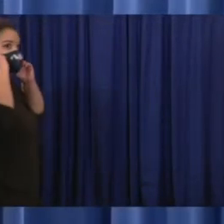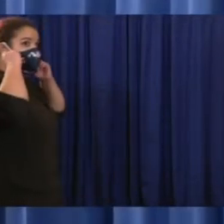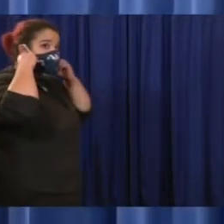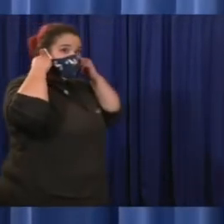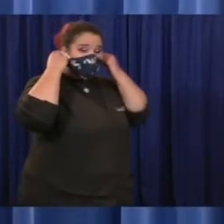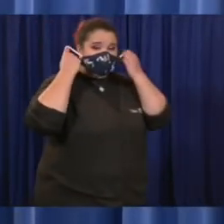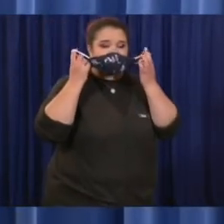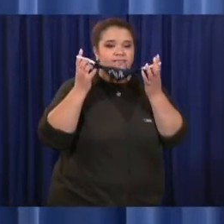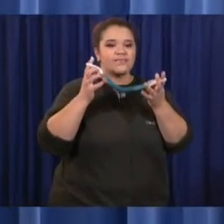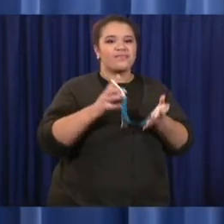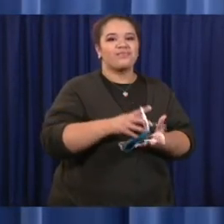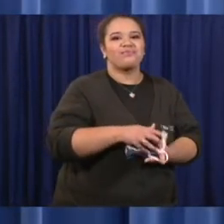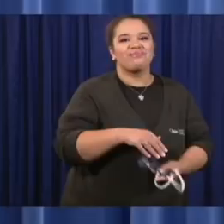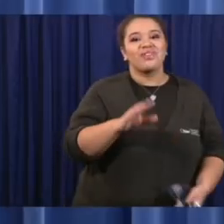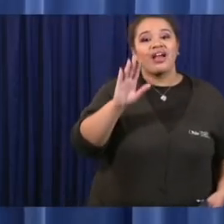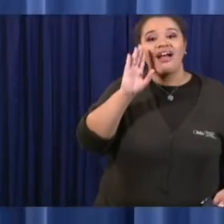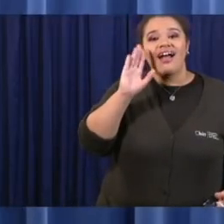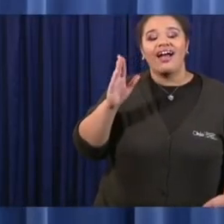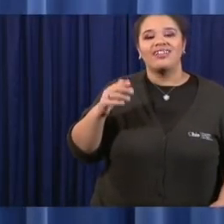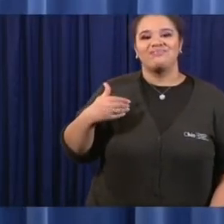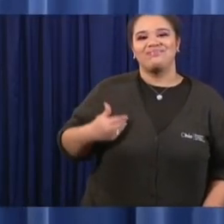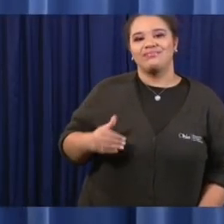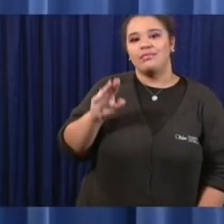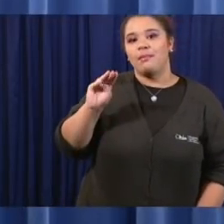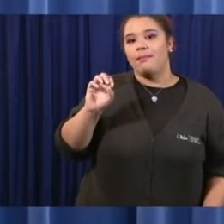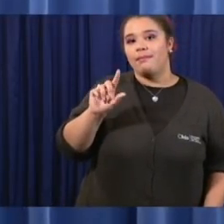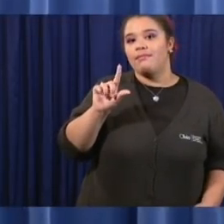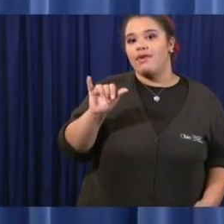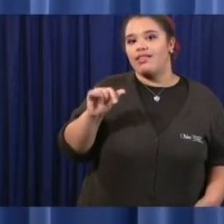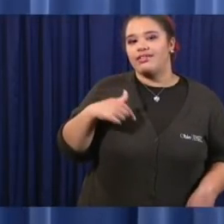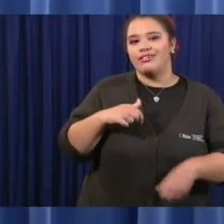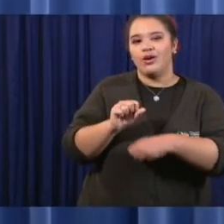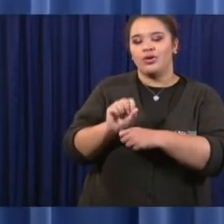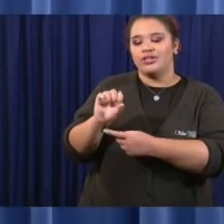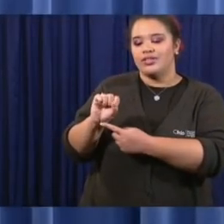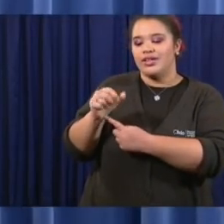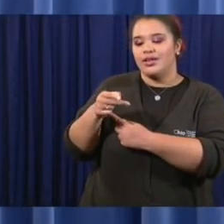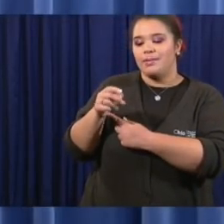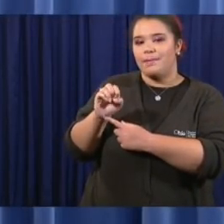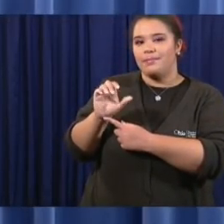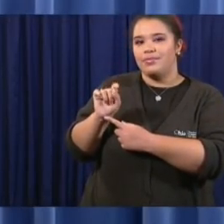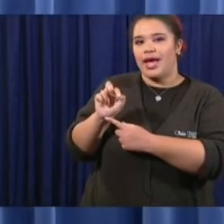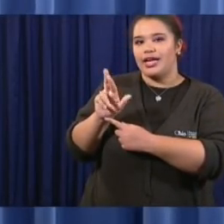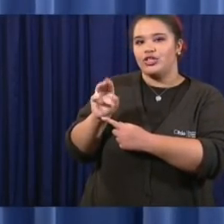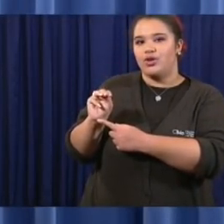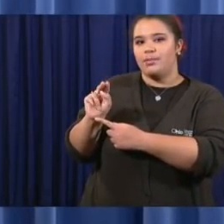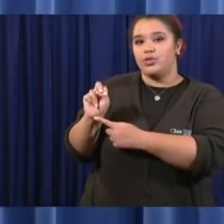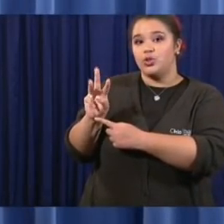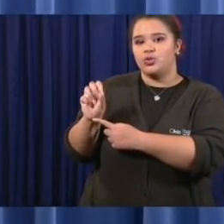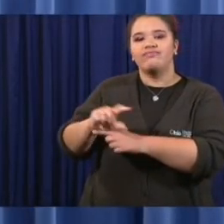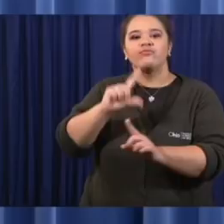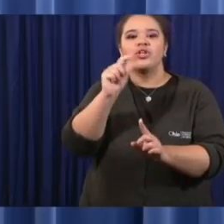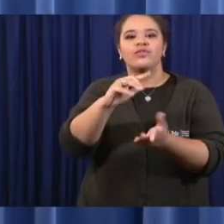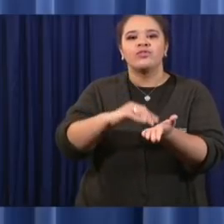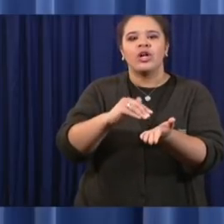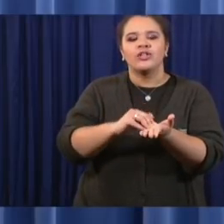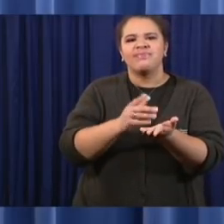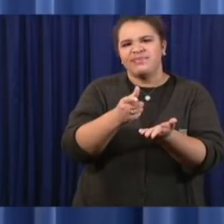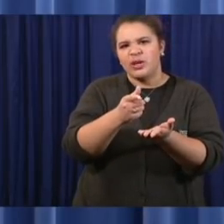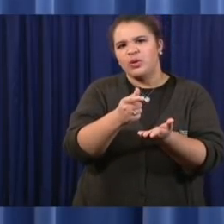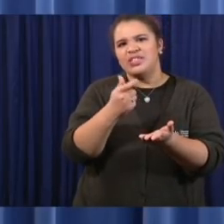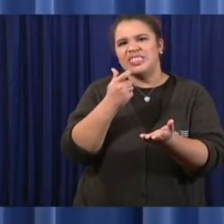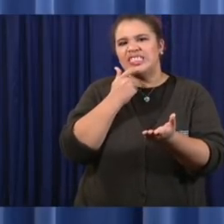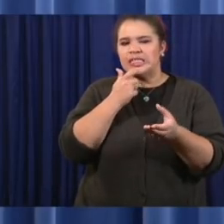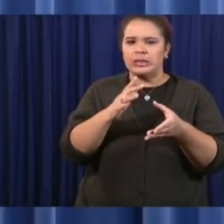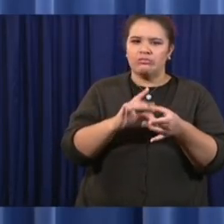Hi, my question is also for Dr. Acton. This is Molly Martinez with Spectrum News. Dr. Acton, you touched on this a little bit, but it seems we